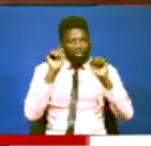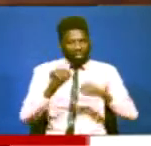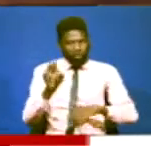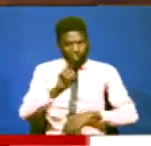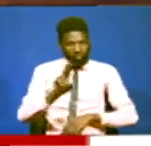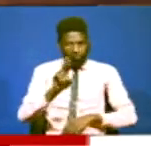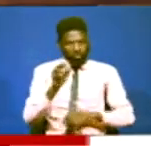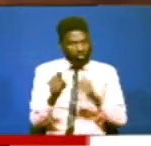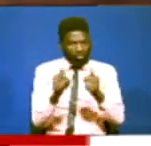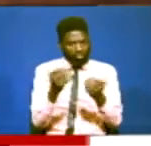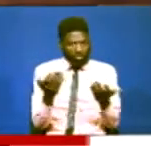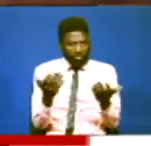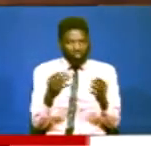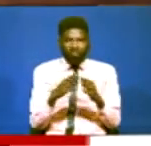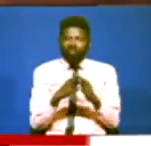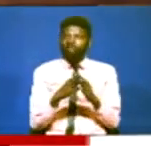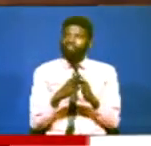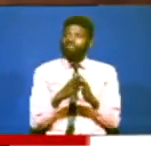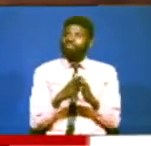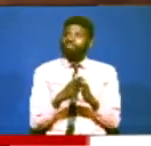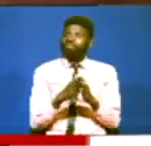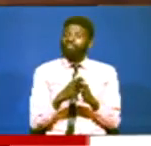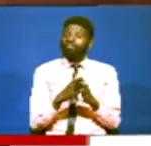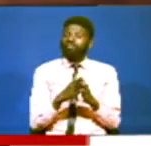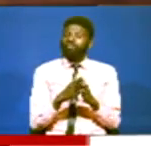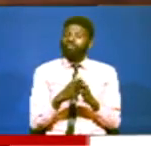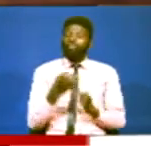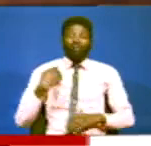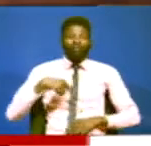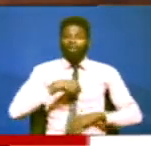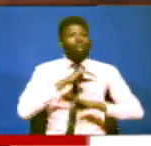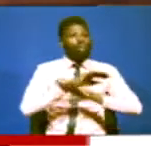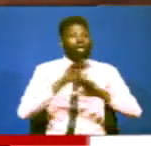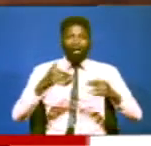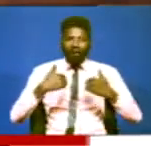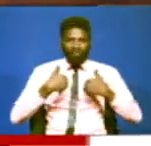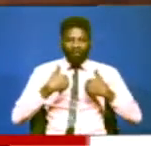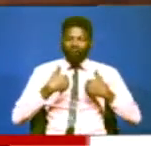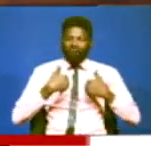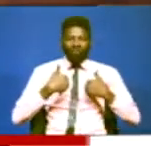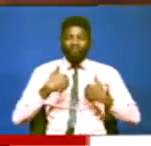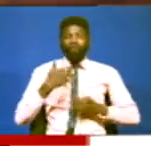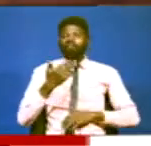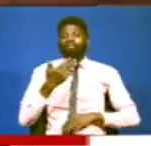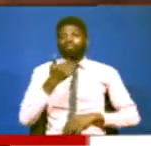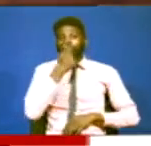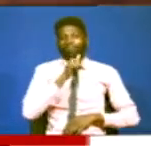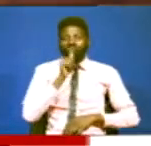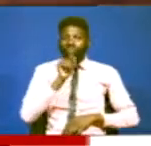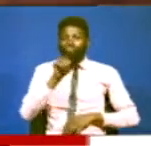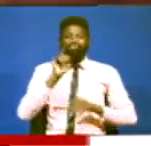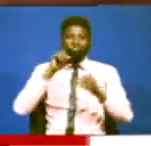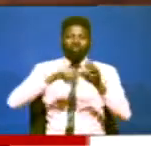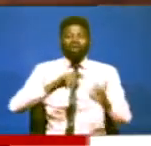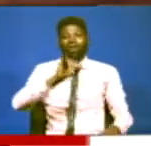the world could access it? Yes, we did not have a password for the portal. You just log in IBC